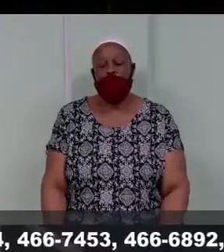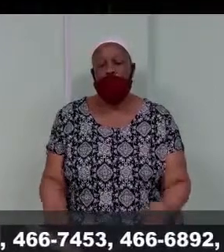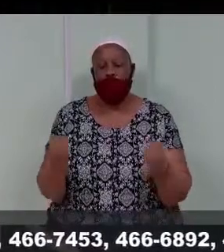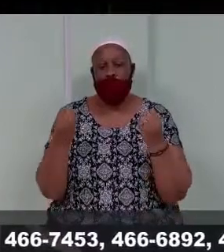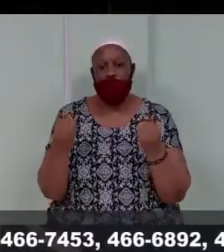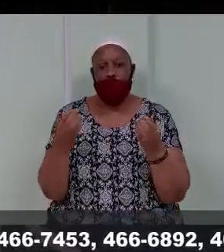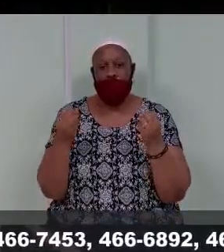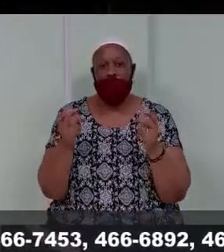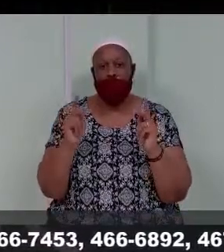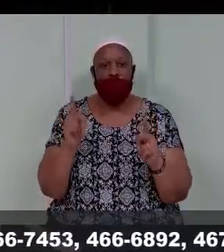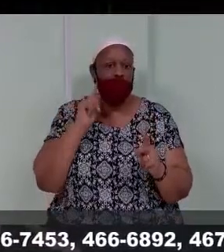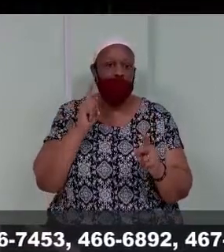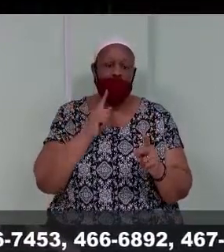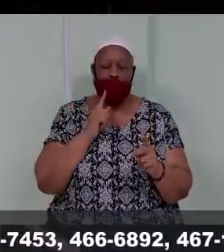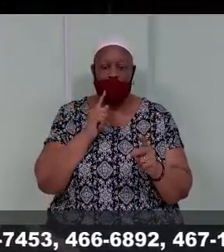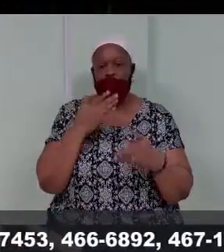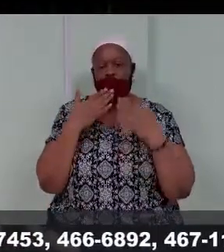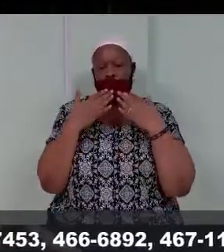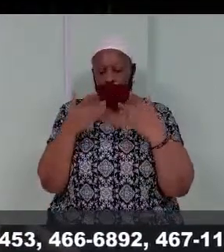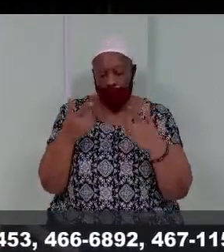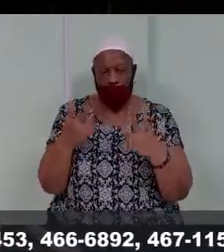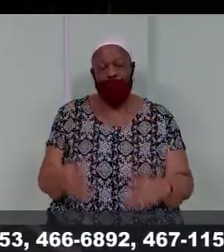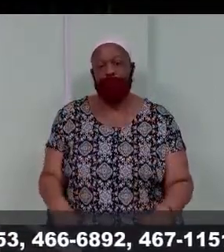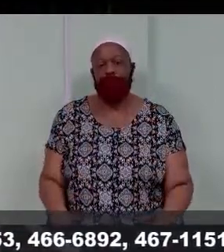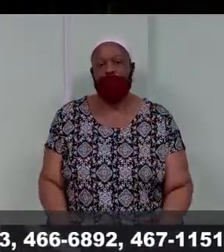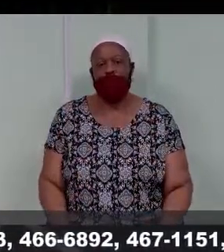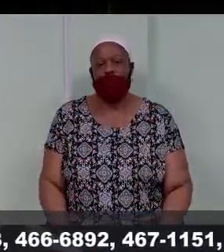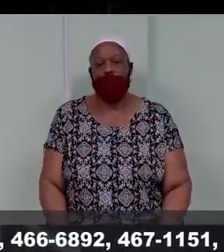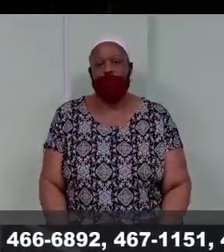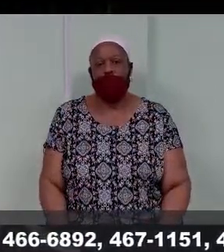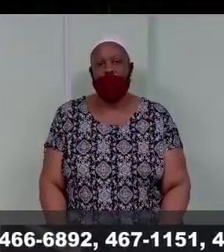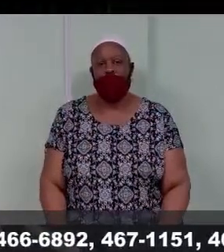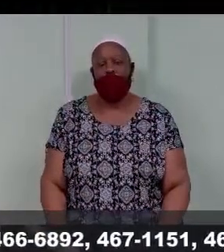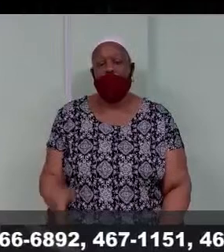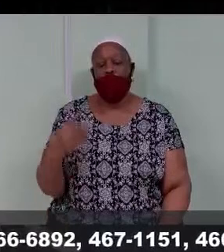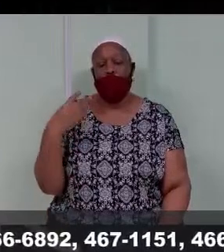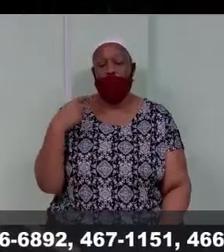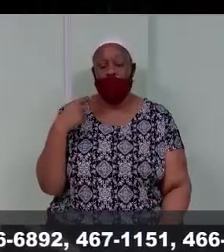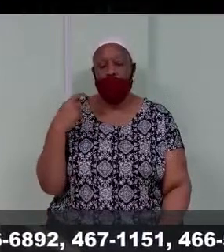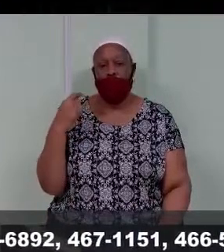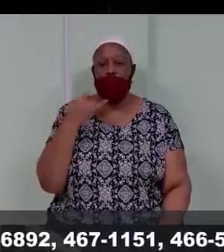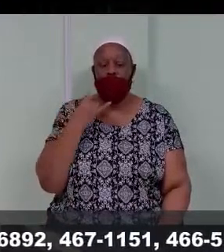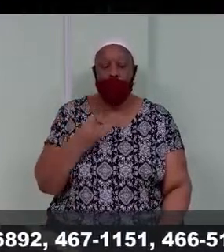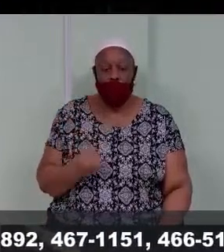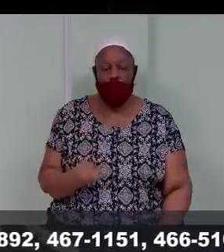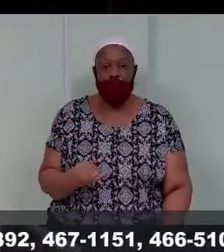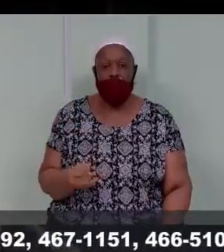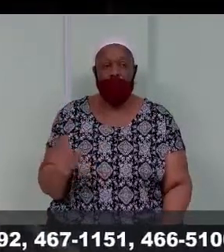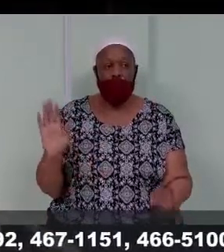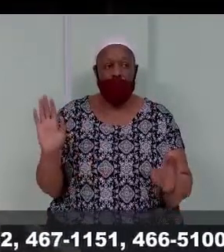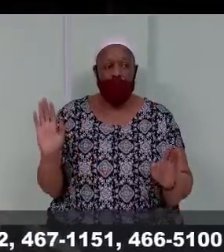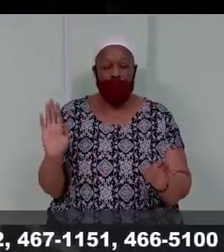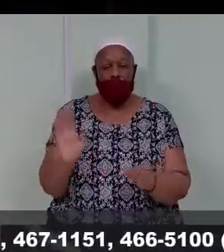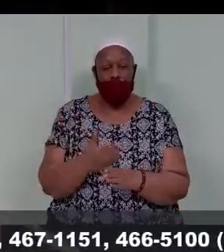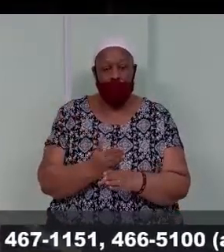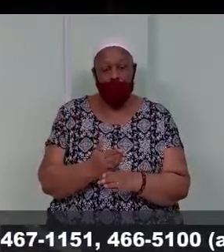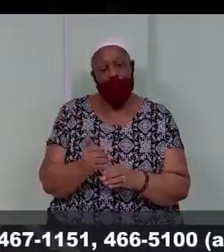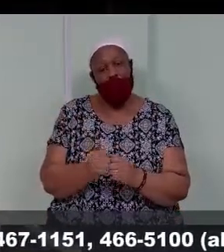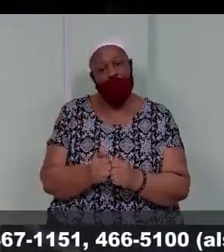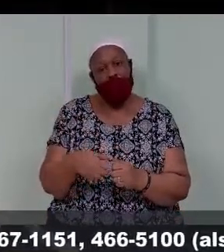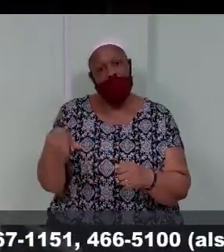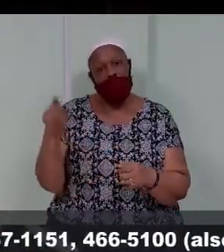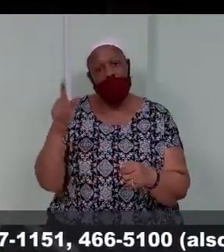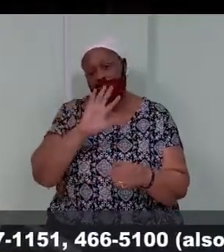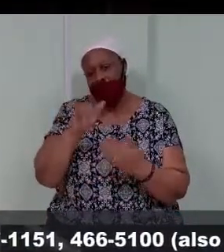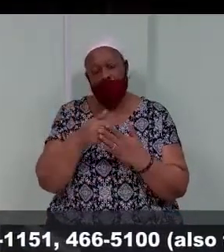of course, Mrs. Christmas Jacobs provides a very important